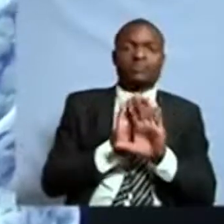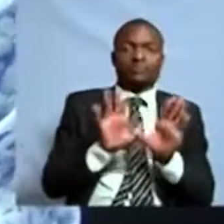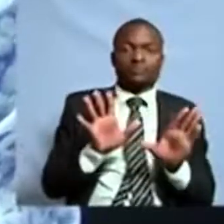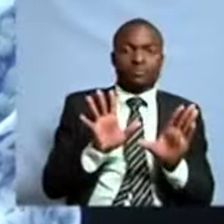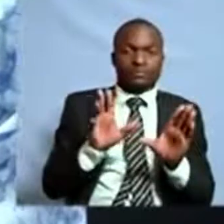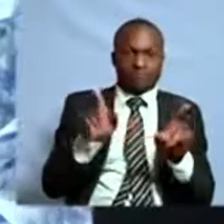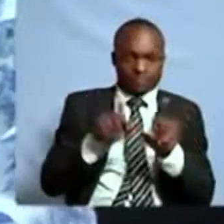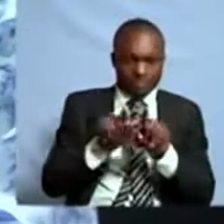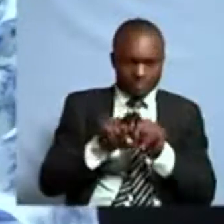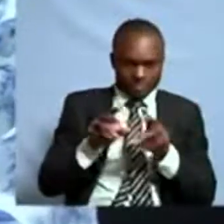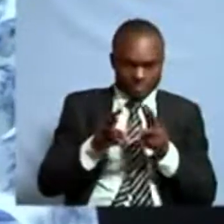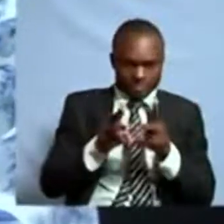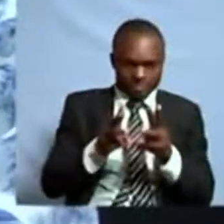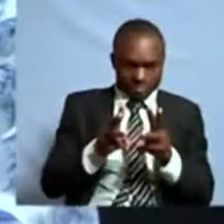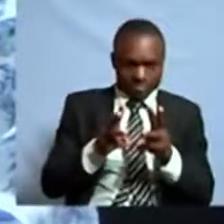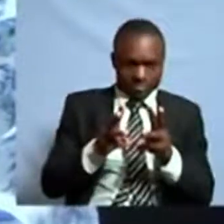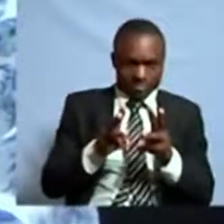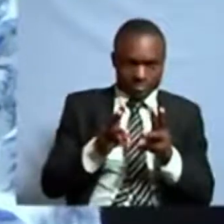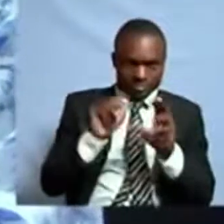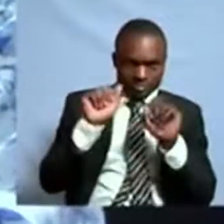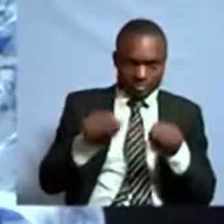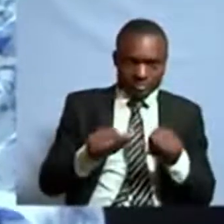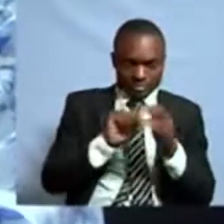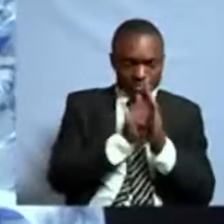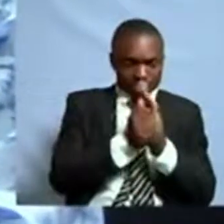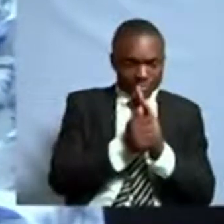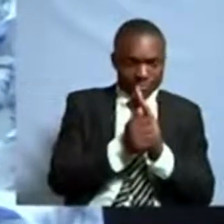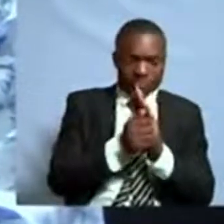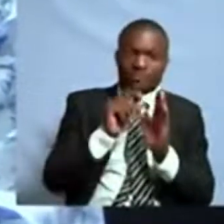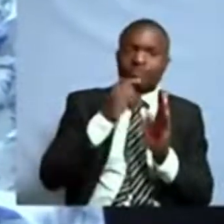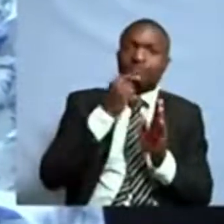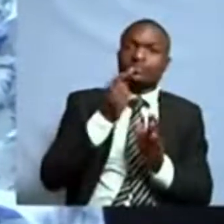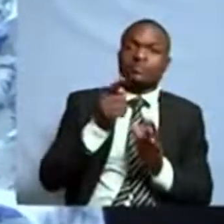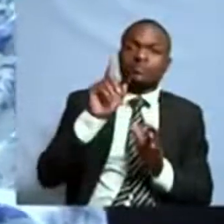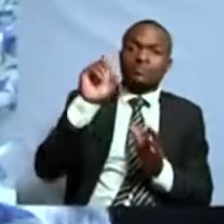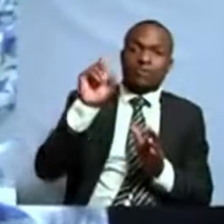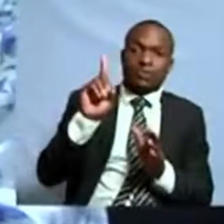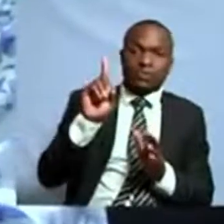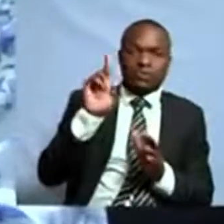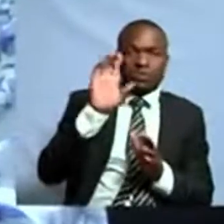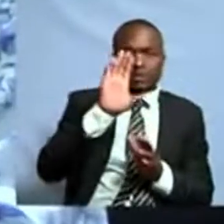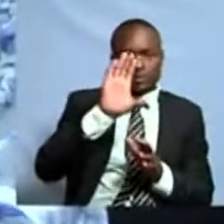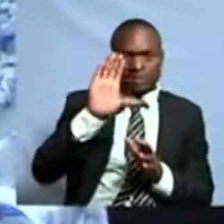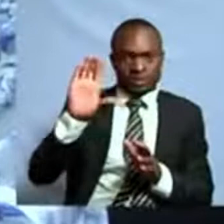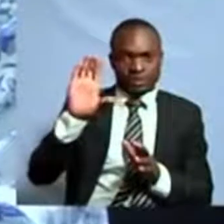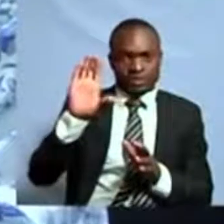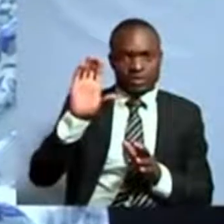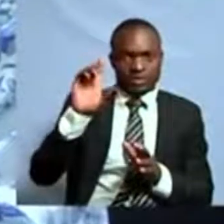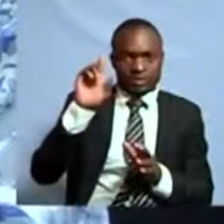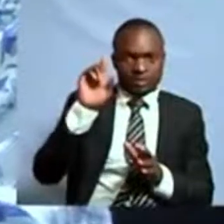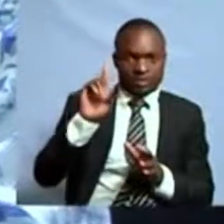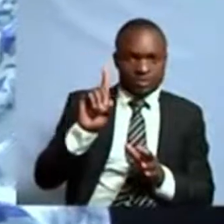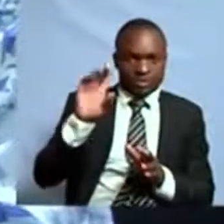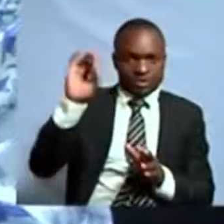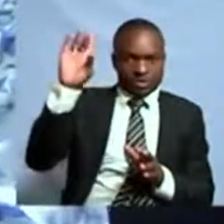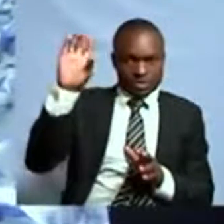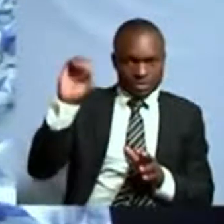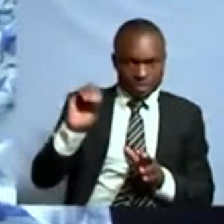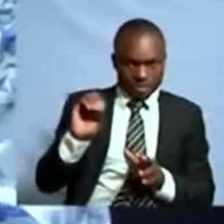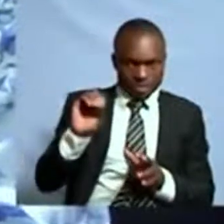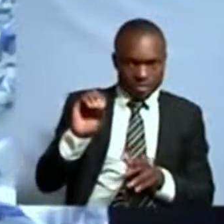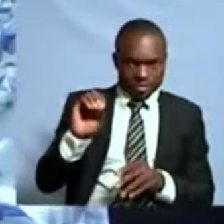in the same way, the parent act, the main act itself, says 180 contributions. Even this age benefit should have an